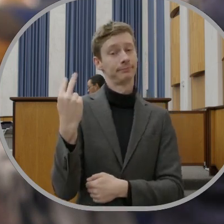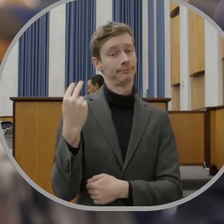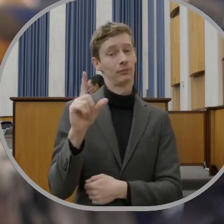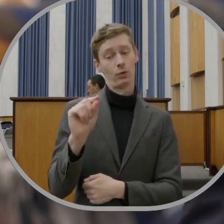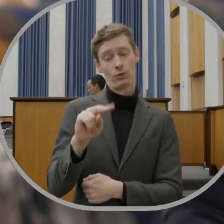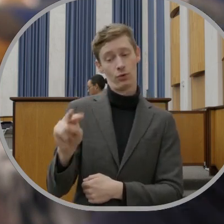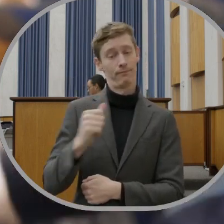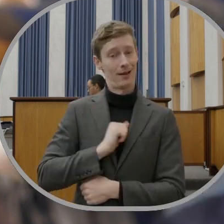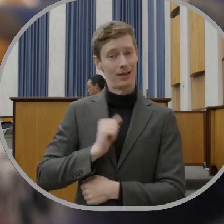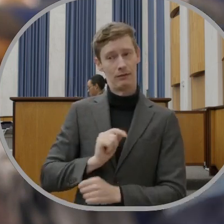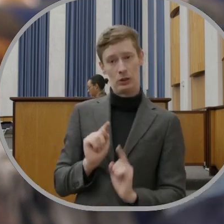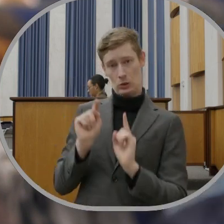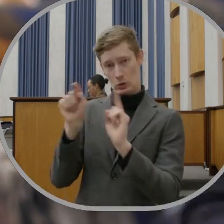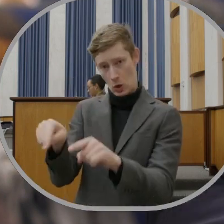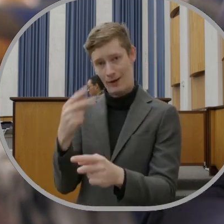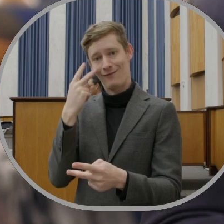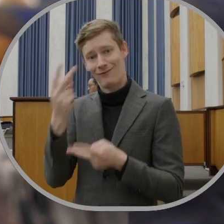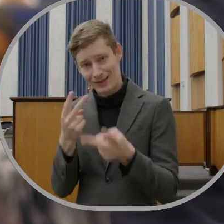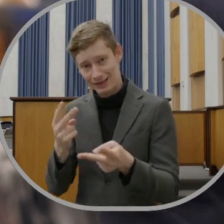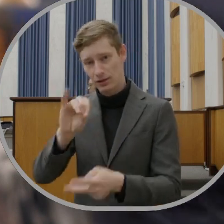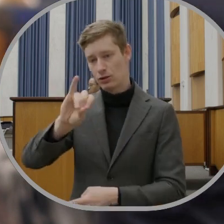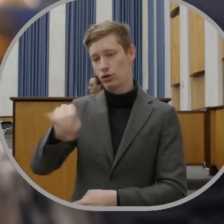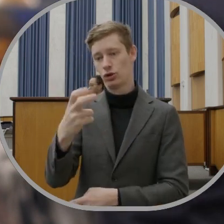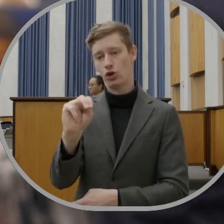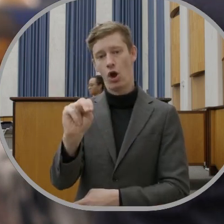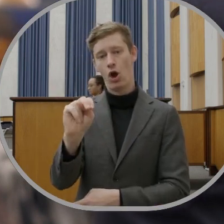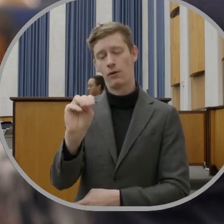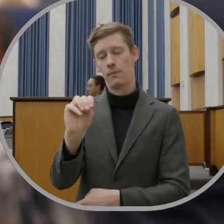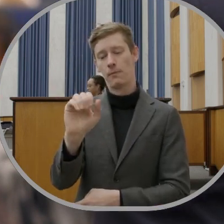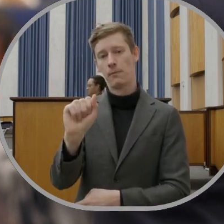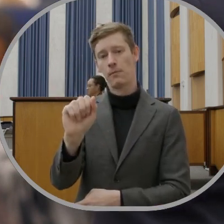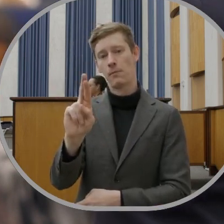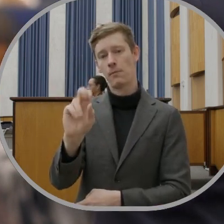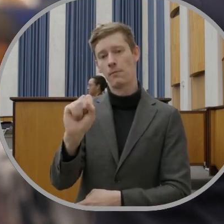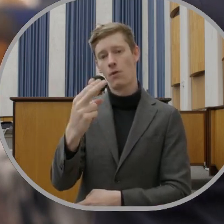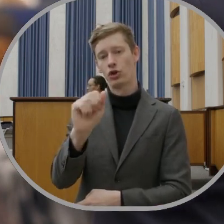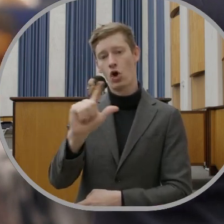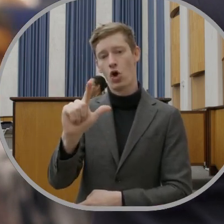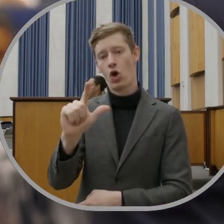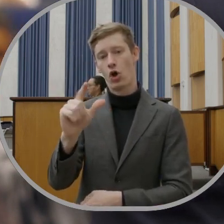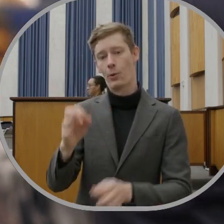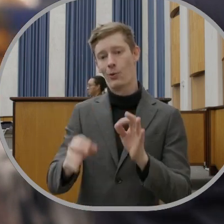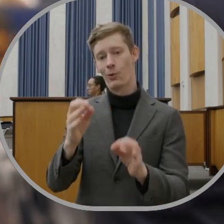Marshall Courthouse with Marty Wegbright. I joined Marty to observe